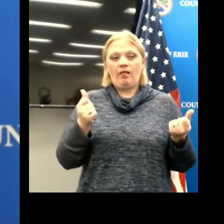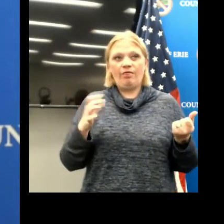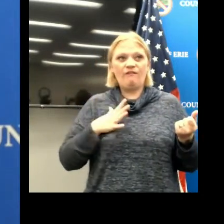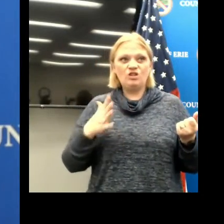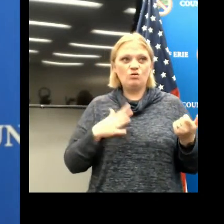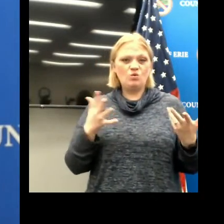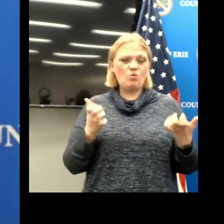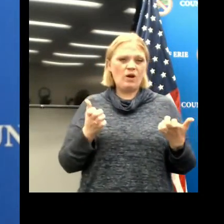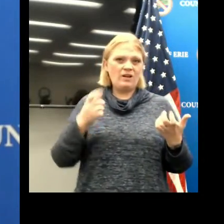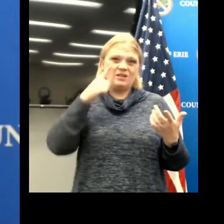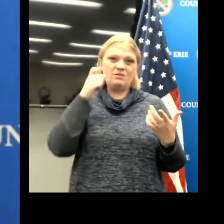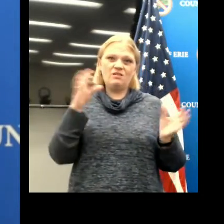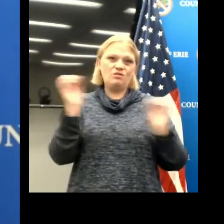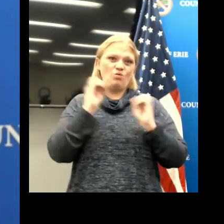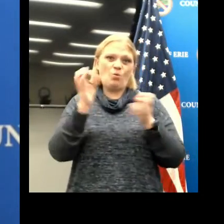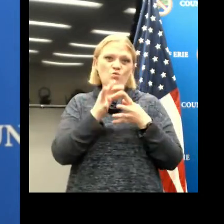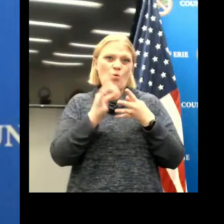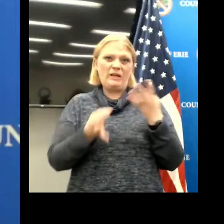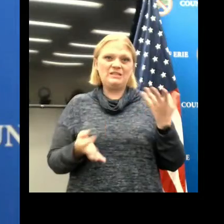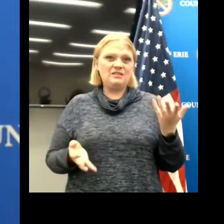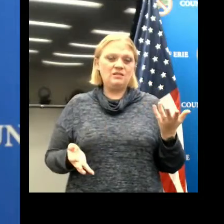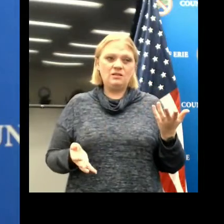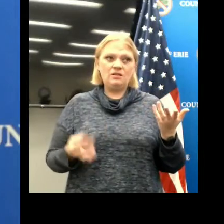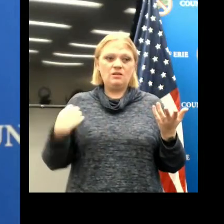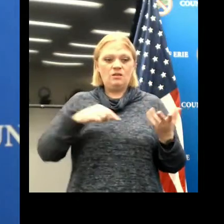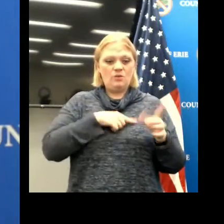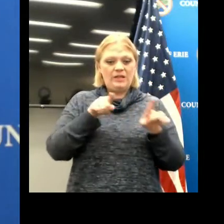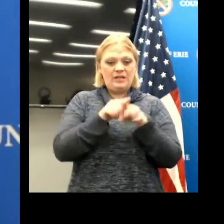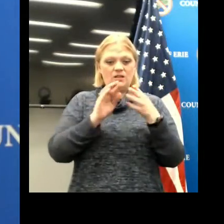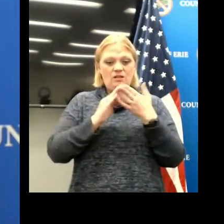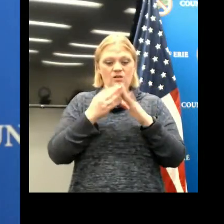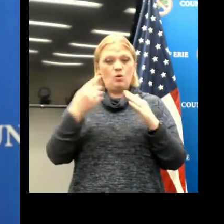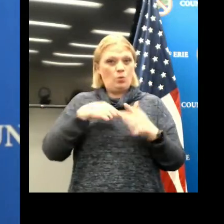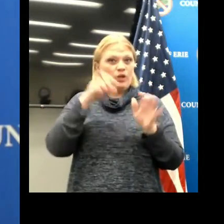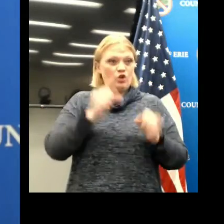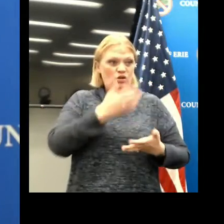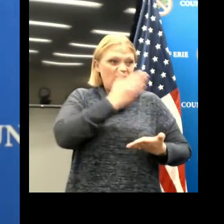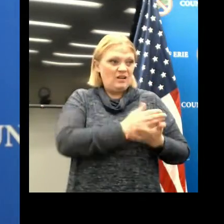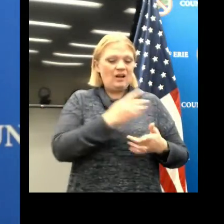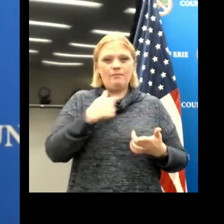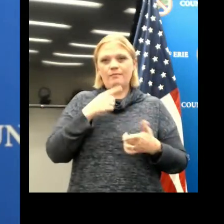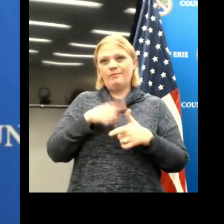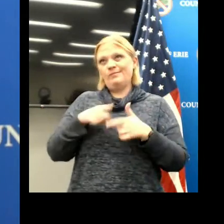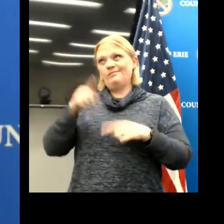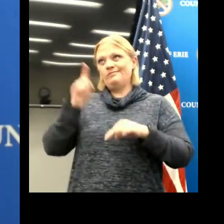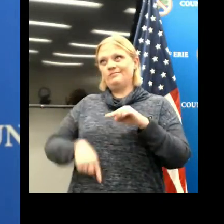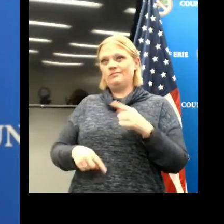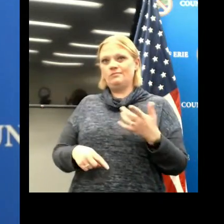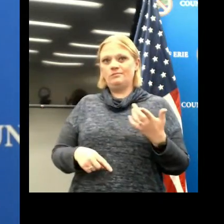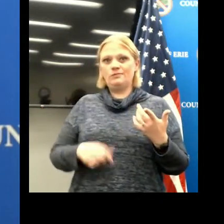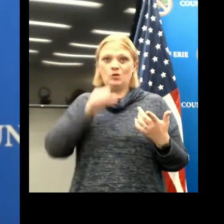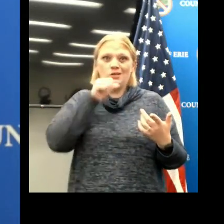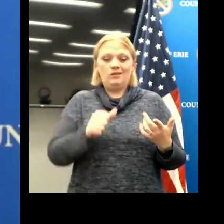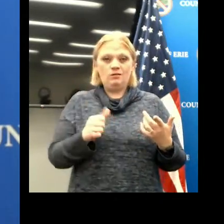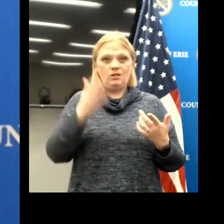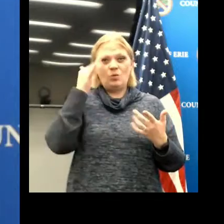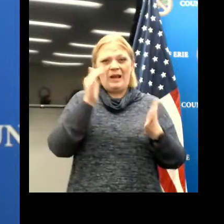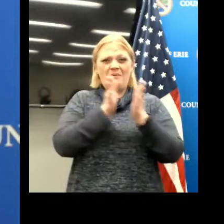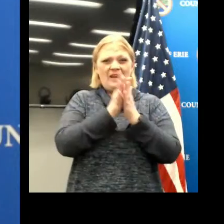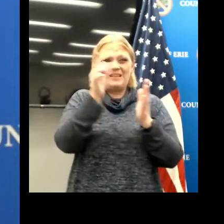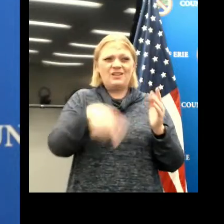It's because we have no choice. It's because we as a community could have stemmed the tide, but we didn't. That's why I'm asking each and every one of